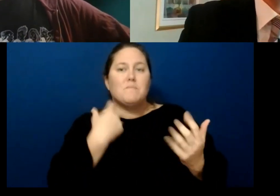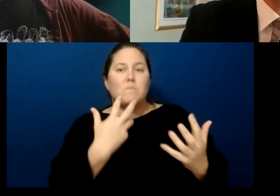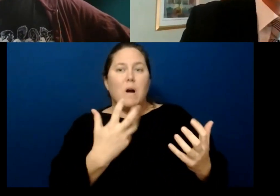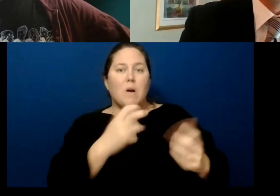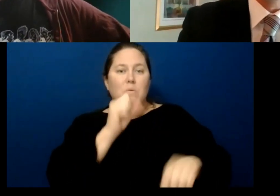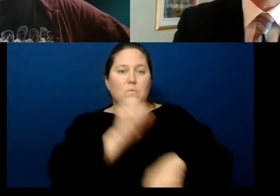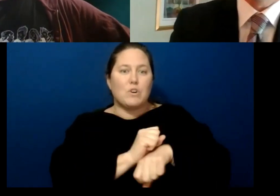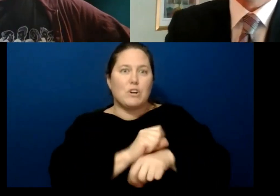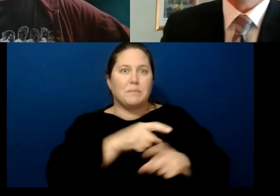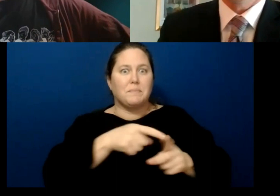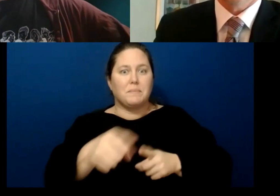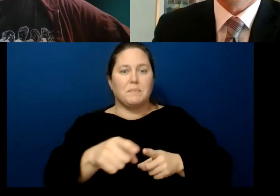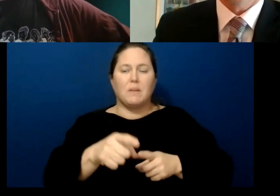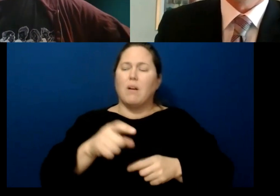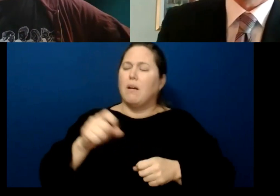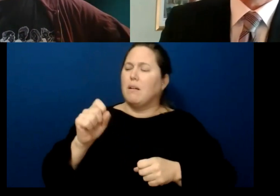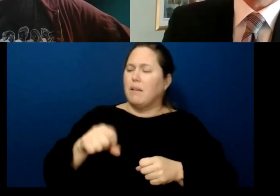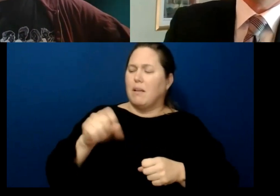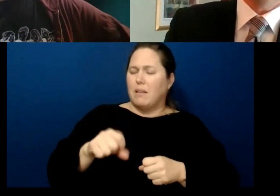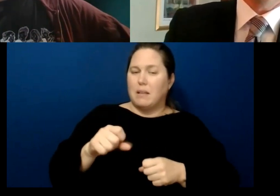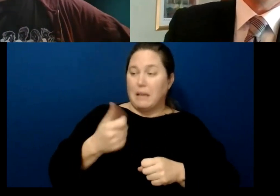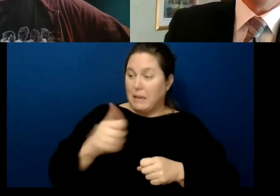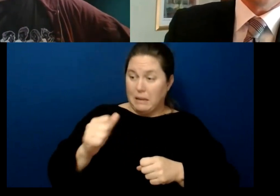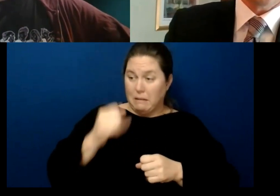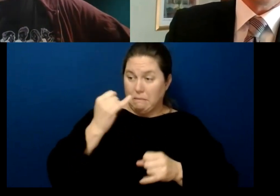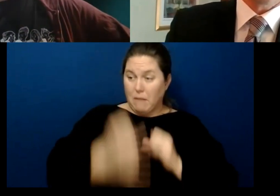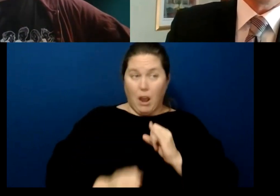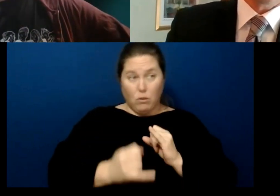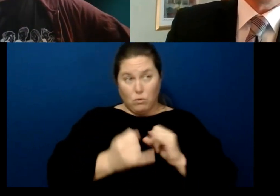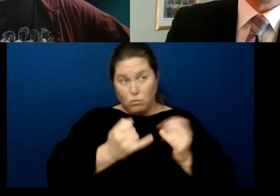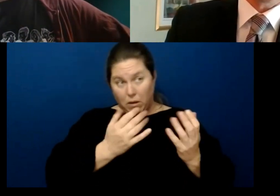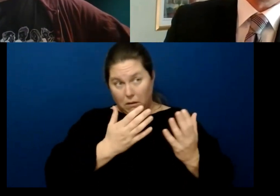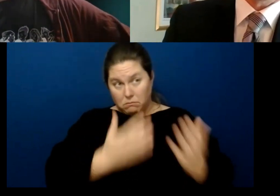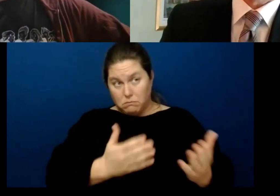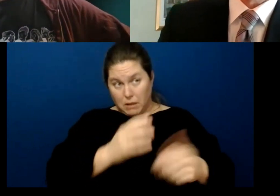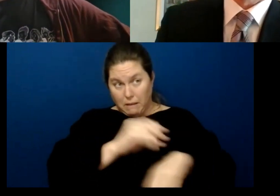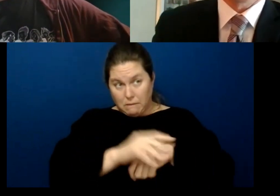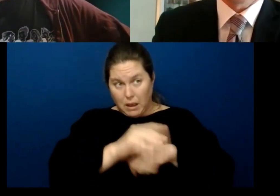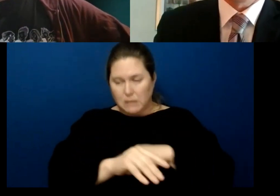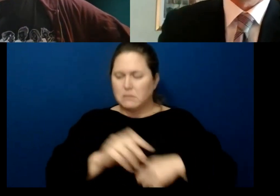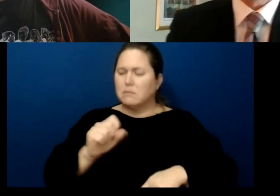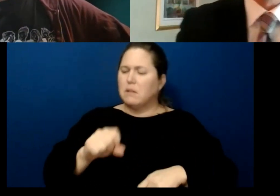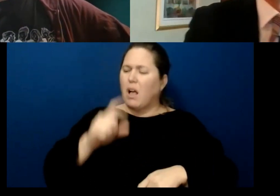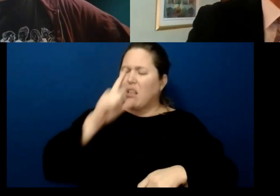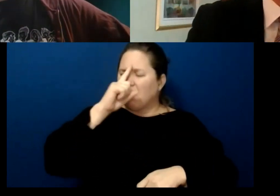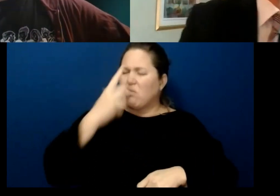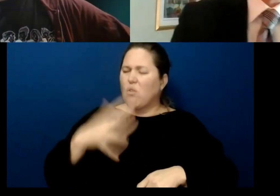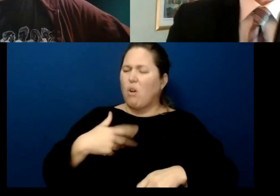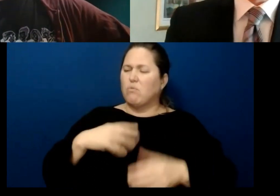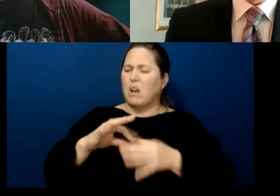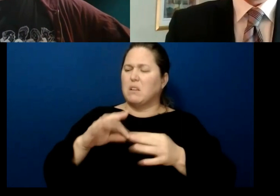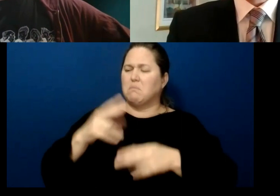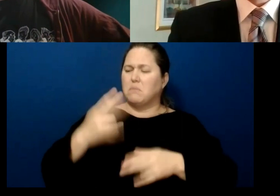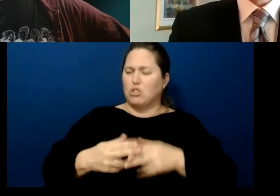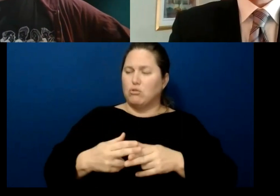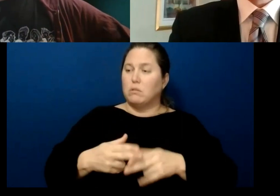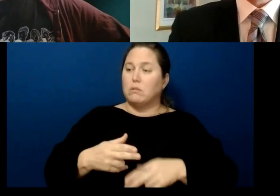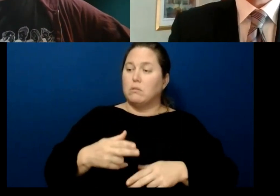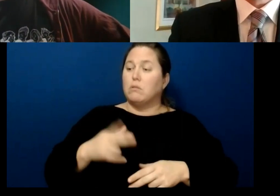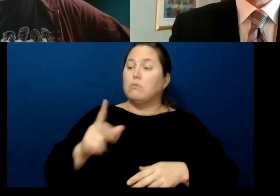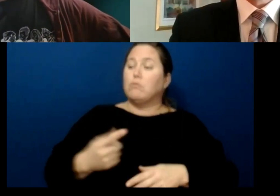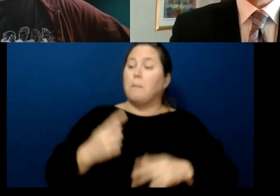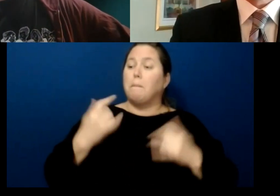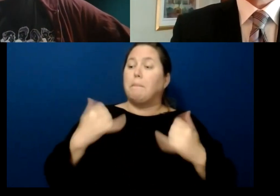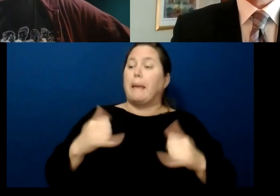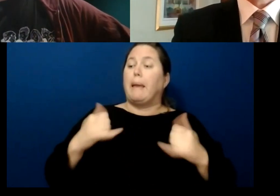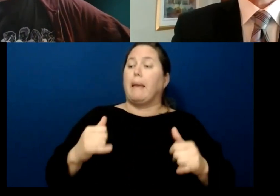I mean, I think we kind of hit on it, but just start making things, just start playing around, start experimenting. If you know you want to do something